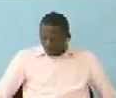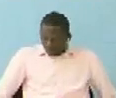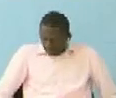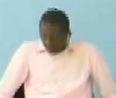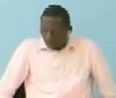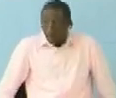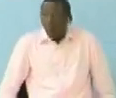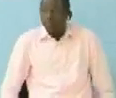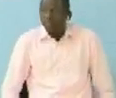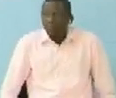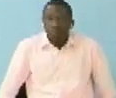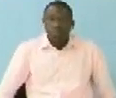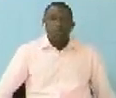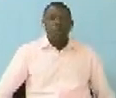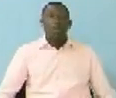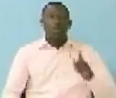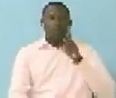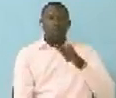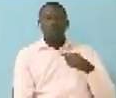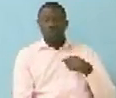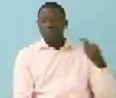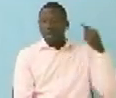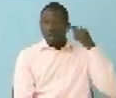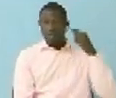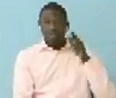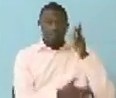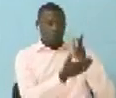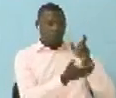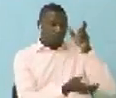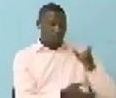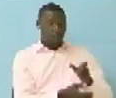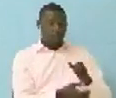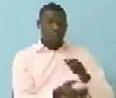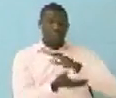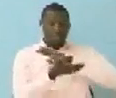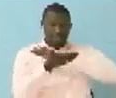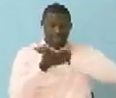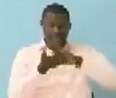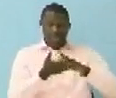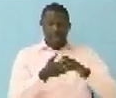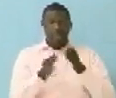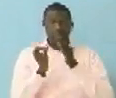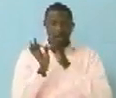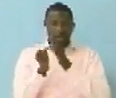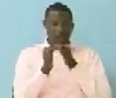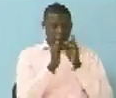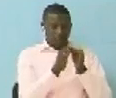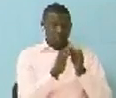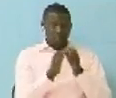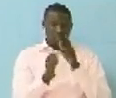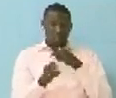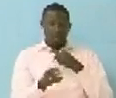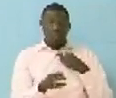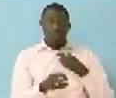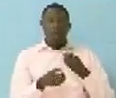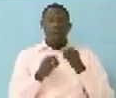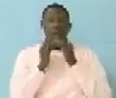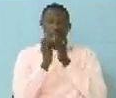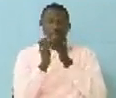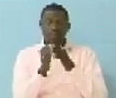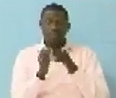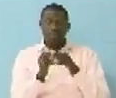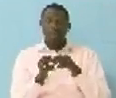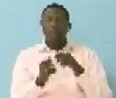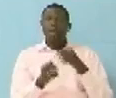But you heard the witness clearly state. that he was told by the